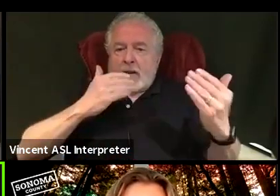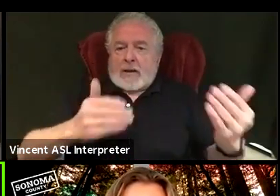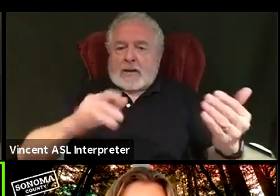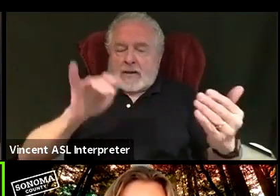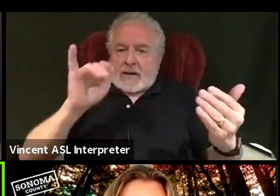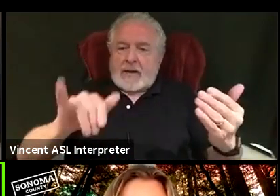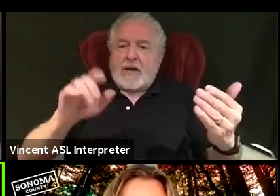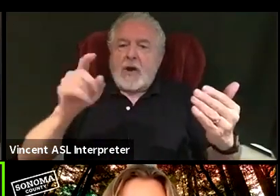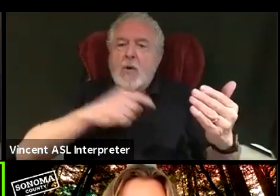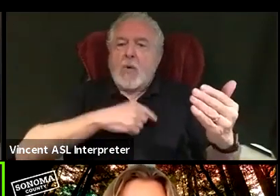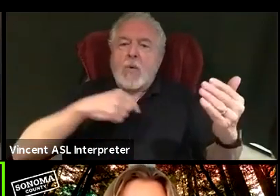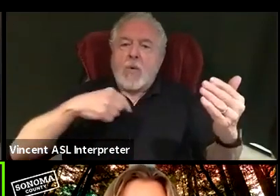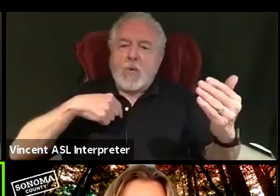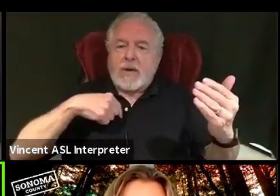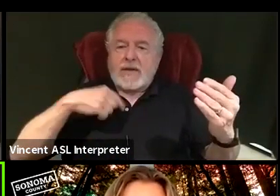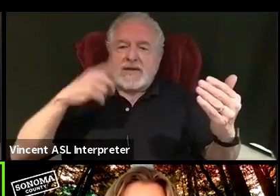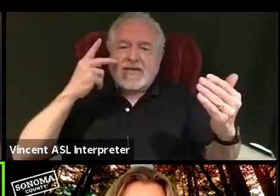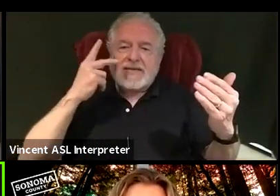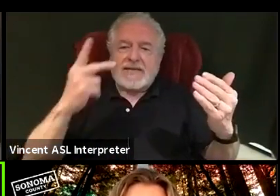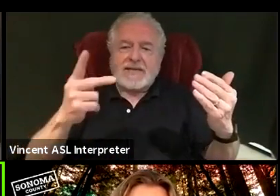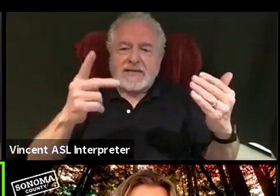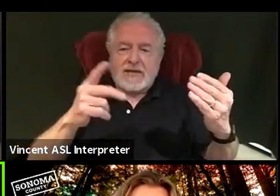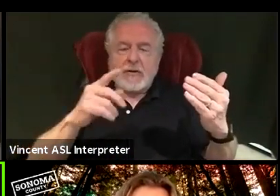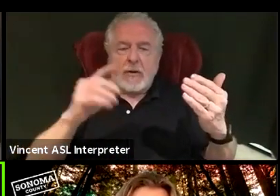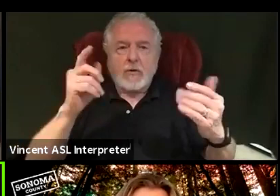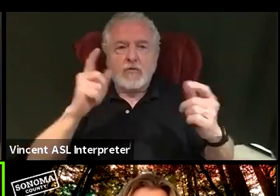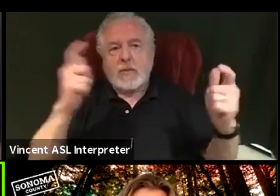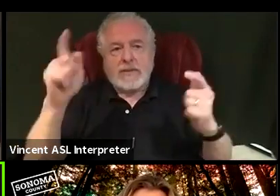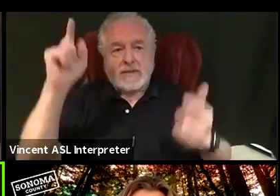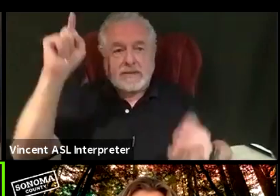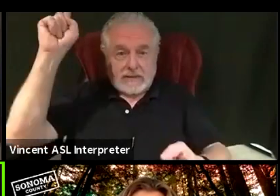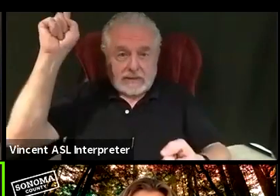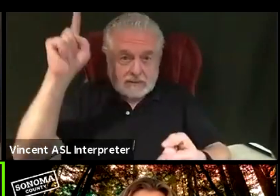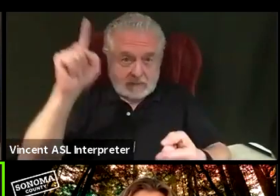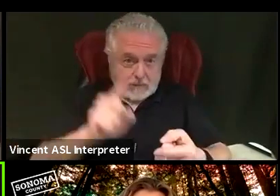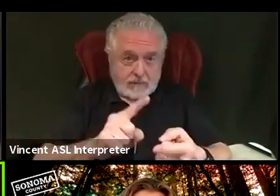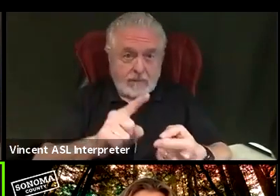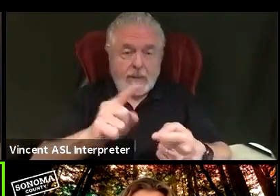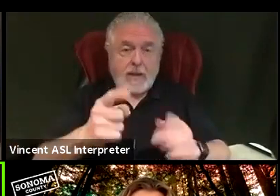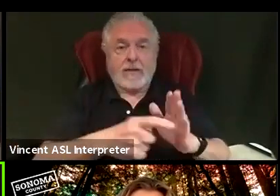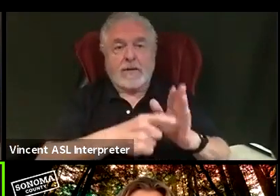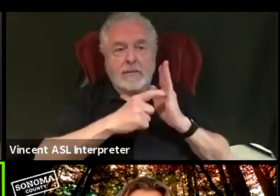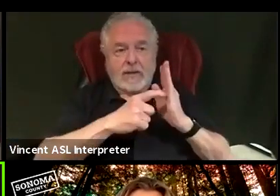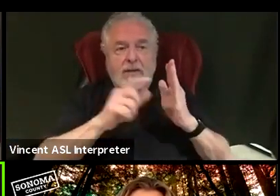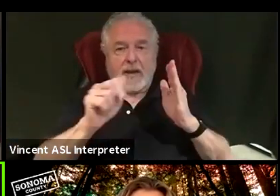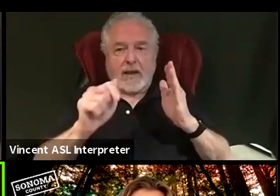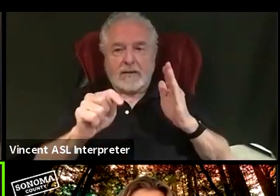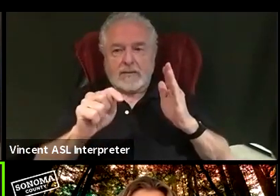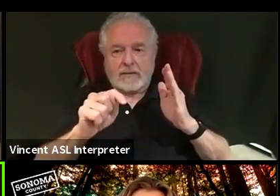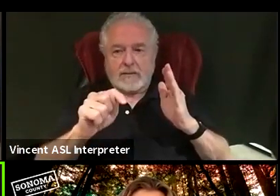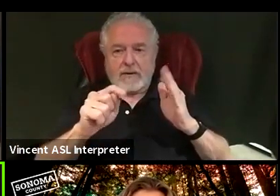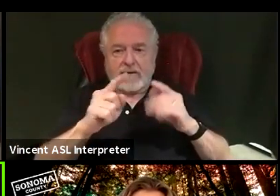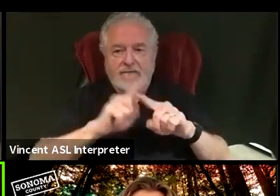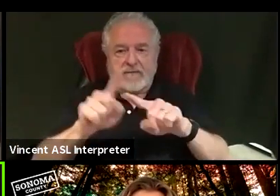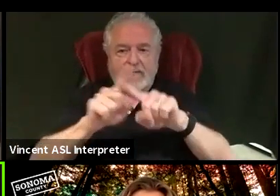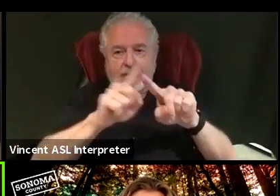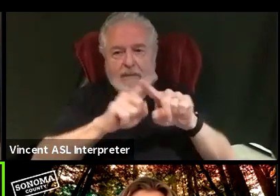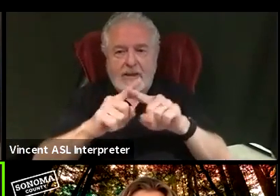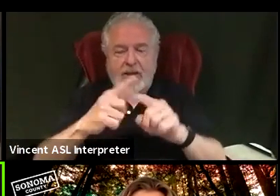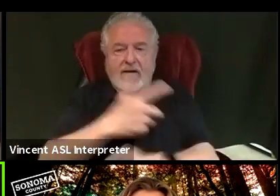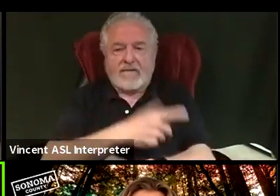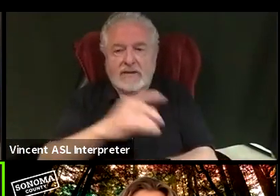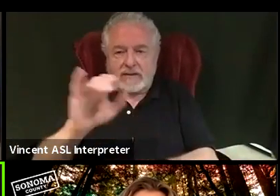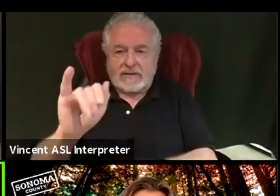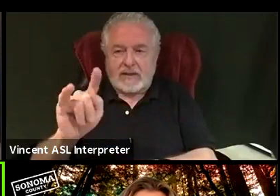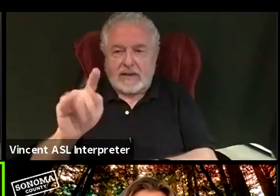that. Yeah, we've seen a dramatic decline in the demand at the various vaccine